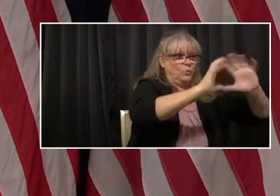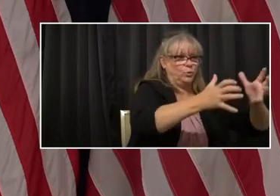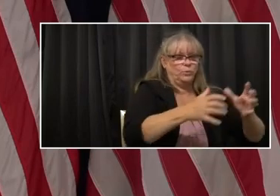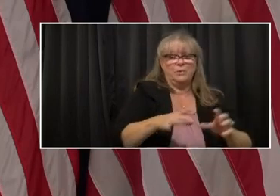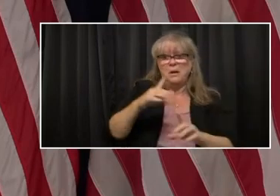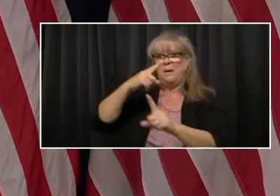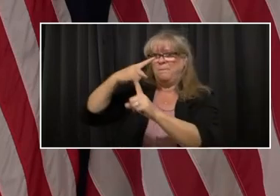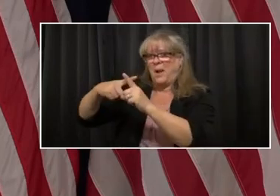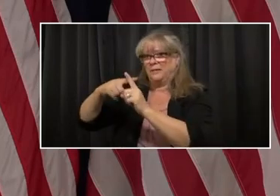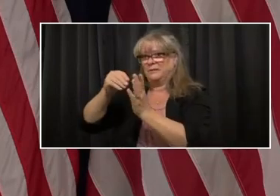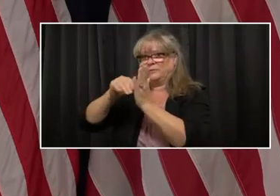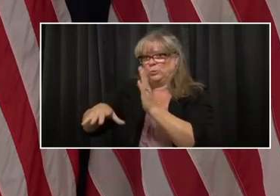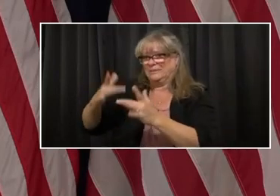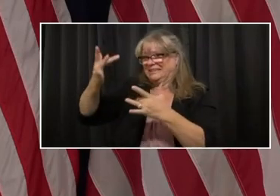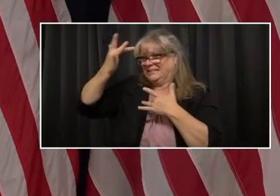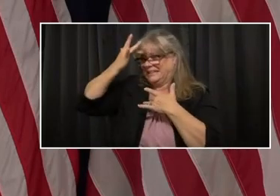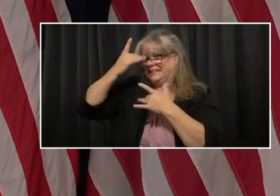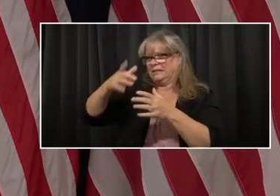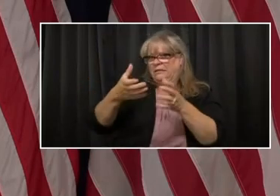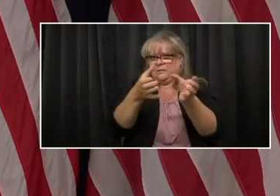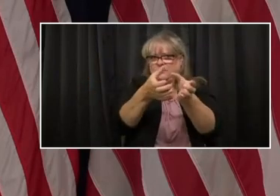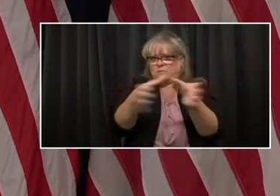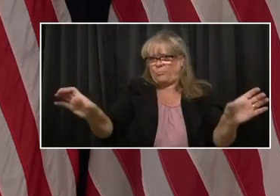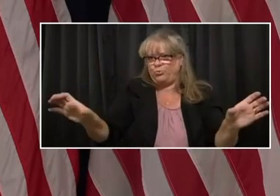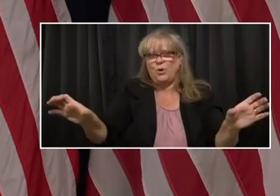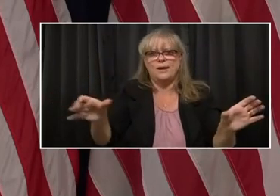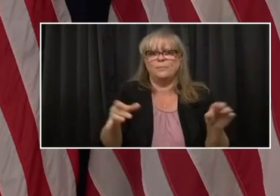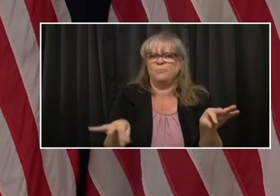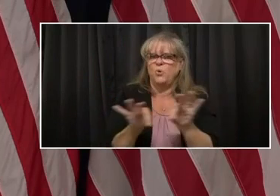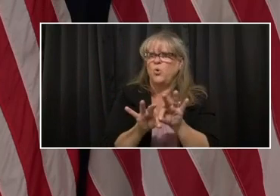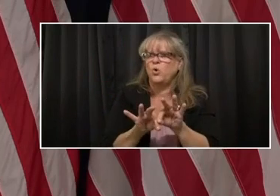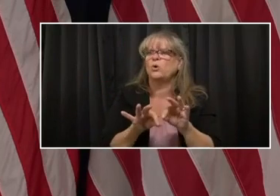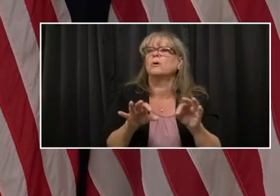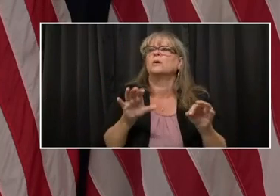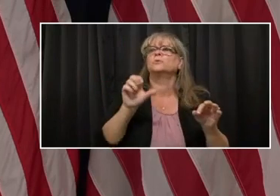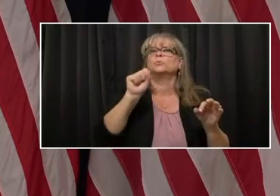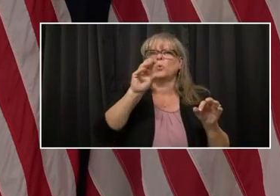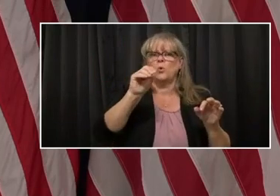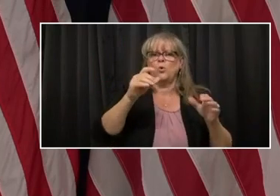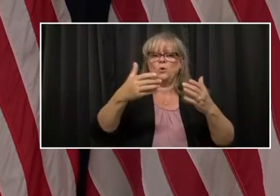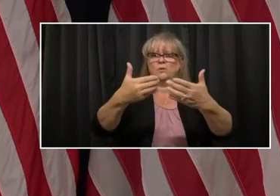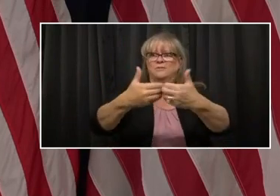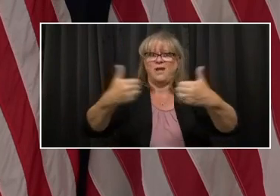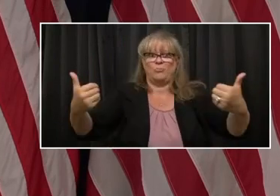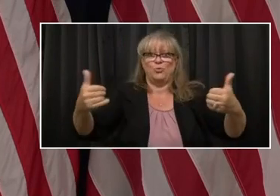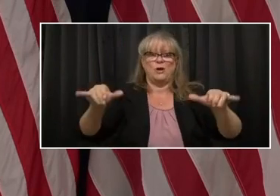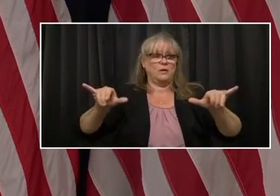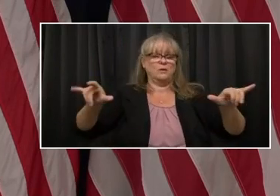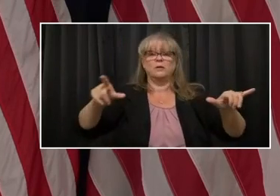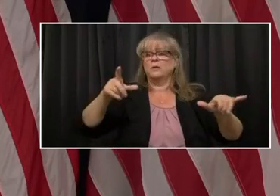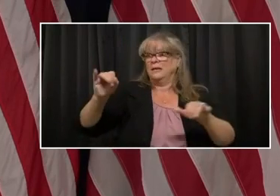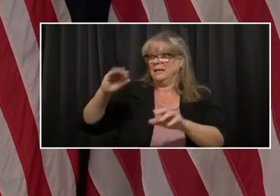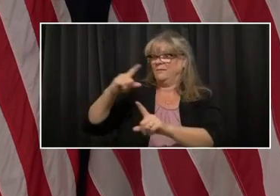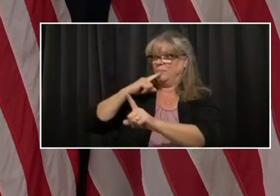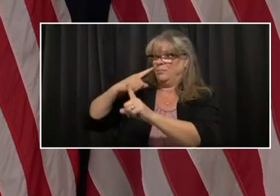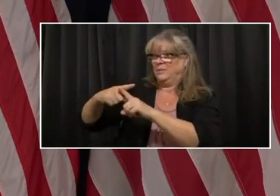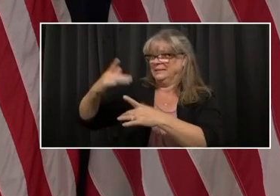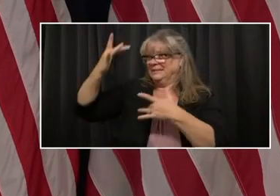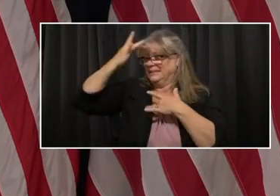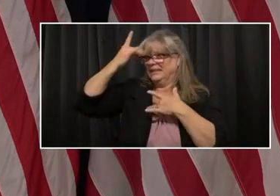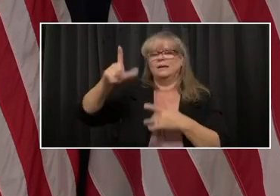too. You know, the very first question I asked Dr. Siegfried yesterday in our roundtable is I said, how do you handle it? Because you